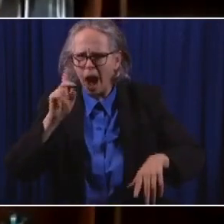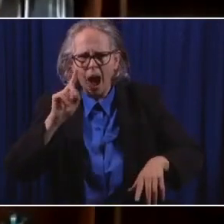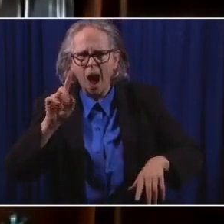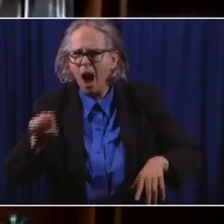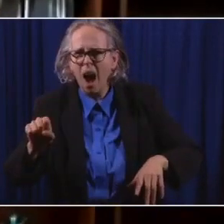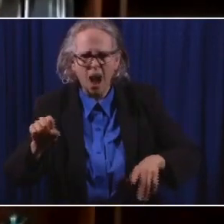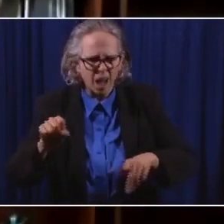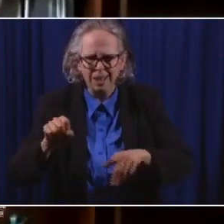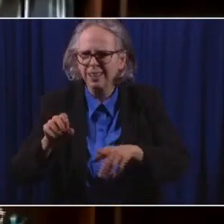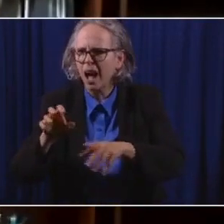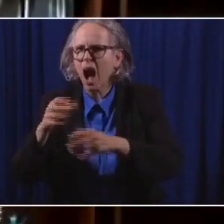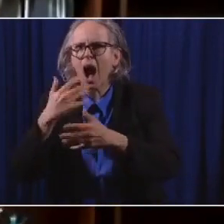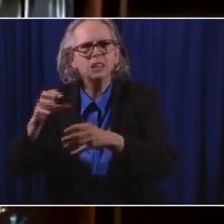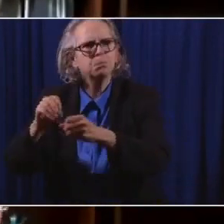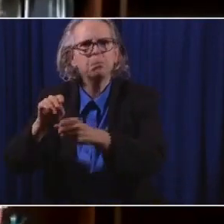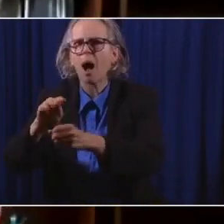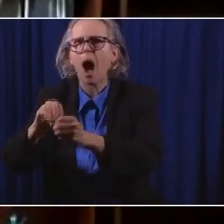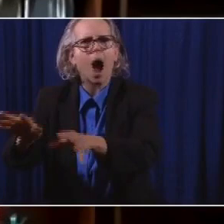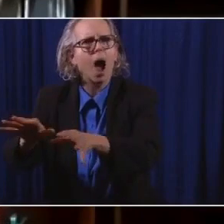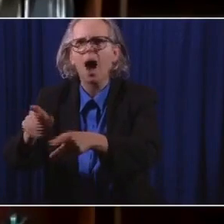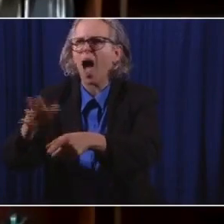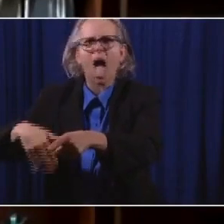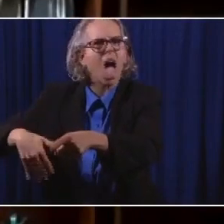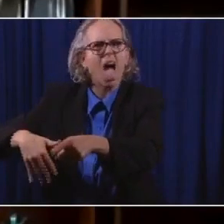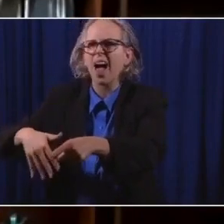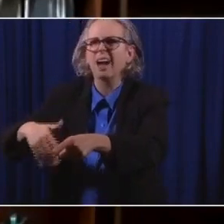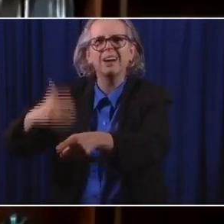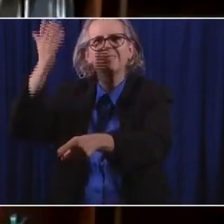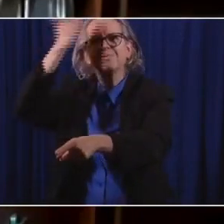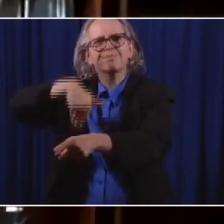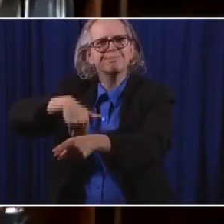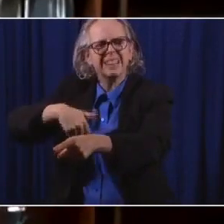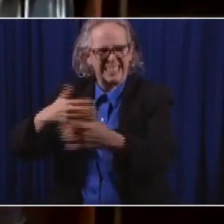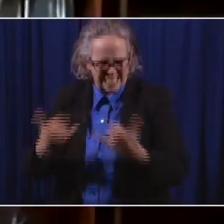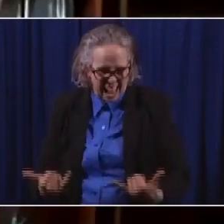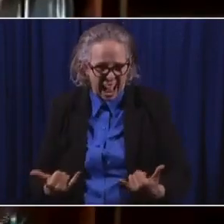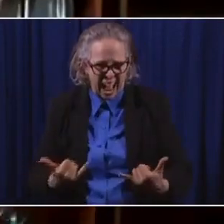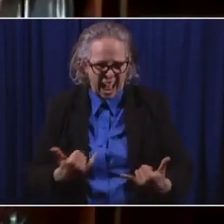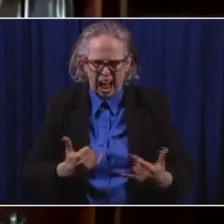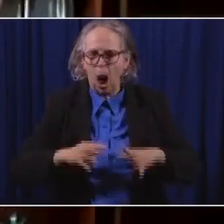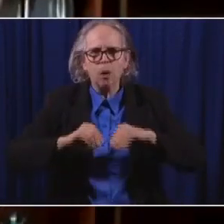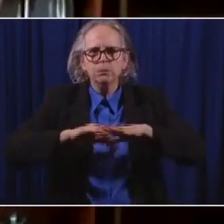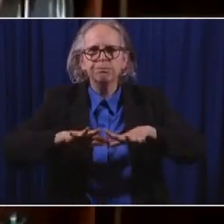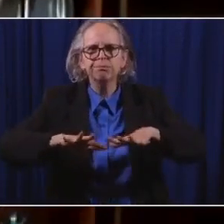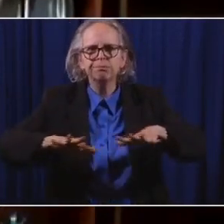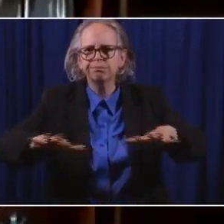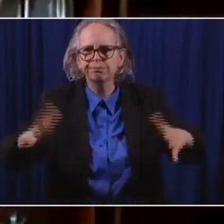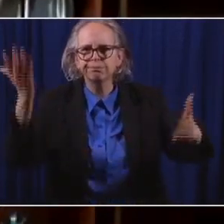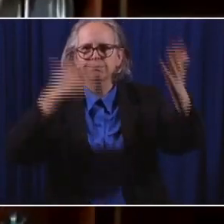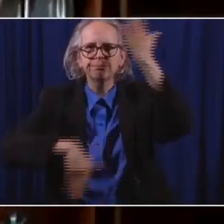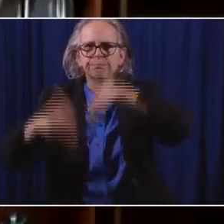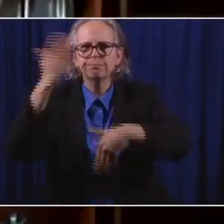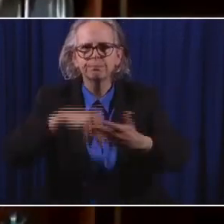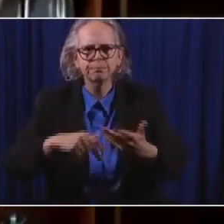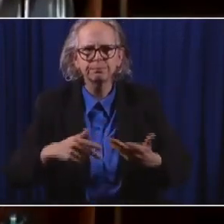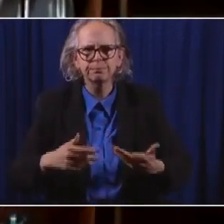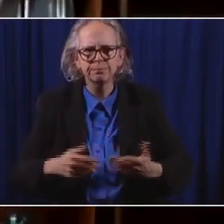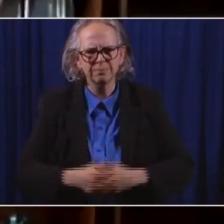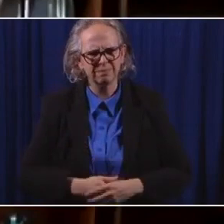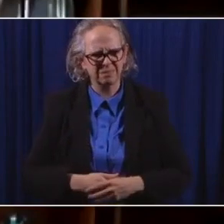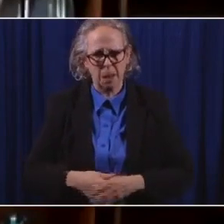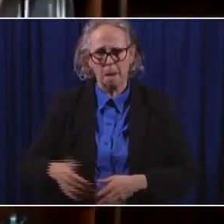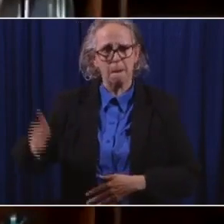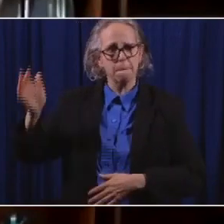that really accounts for the increased number of cases. I might also say that we used to see much more in the highly dense urban core. That's